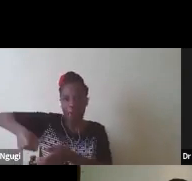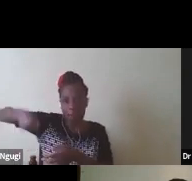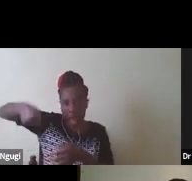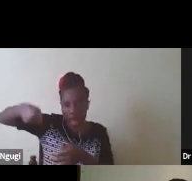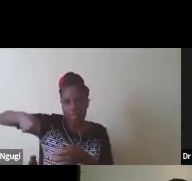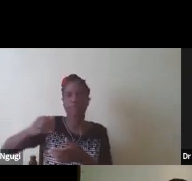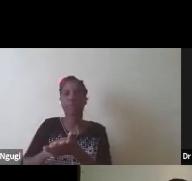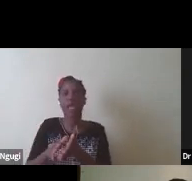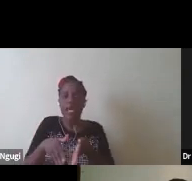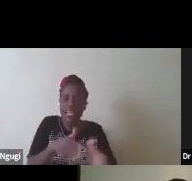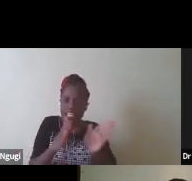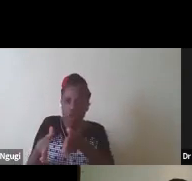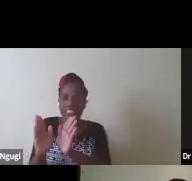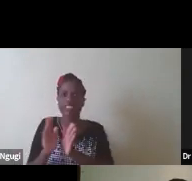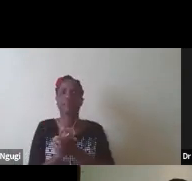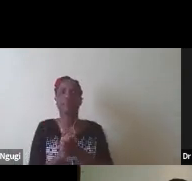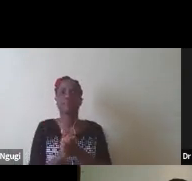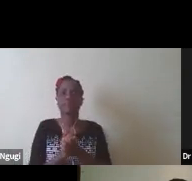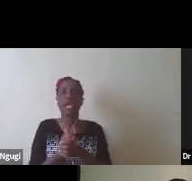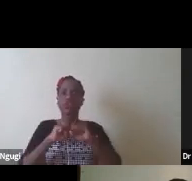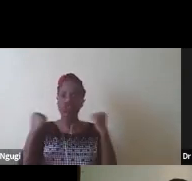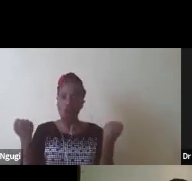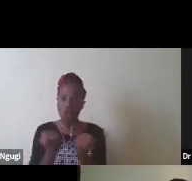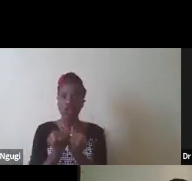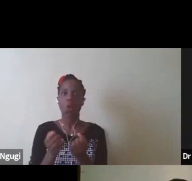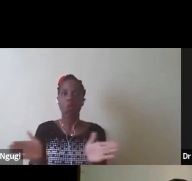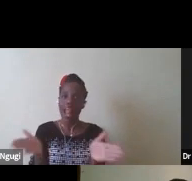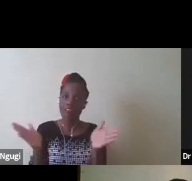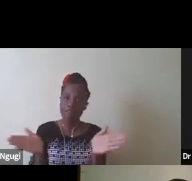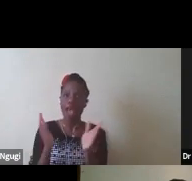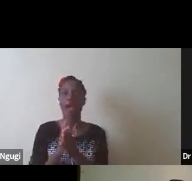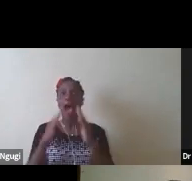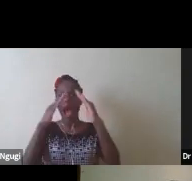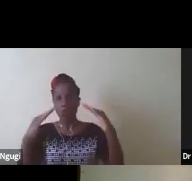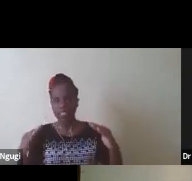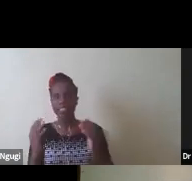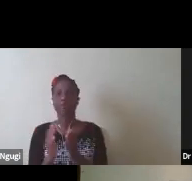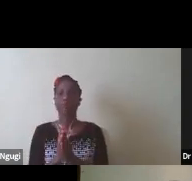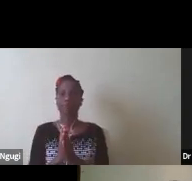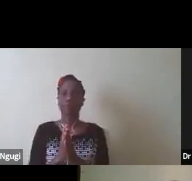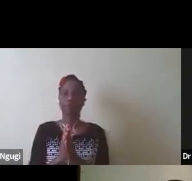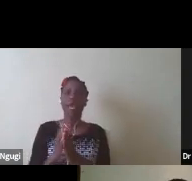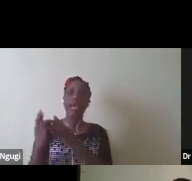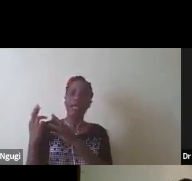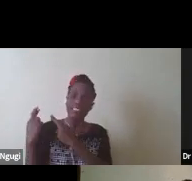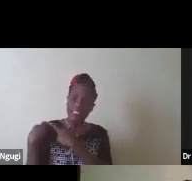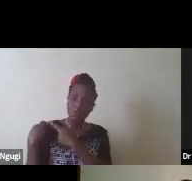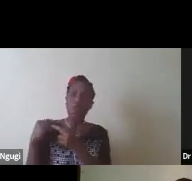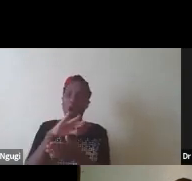the resources, those who are responsible for social welfare, for housing, for city planning. You know,